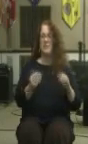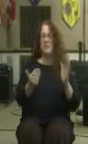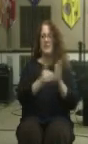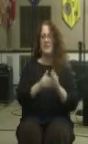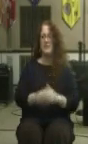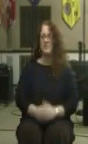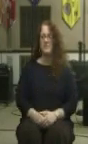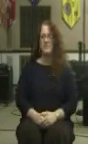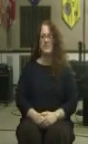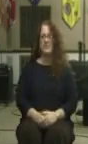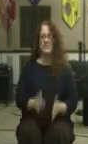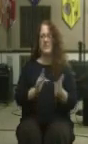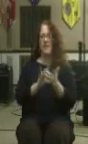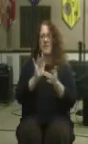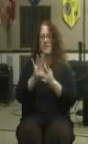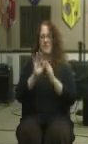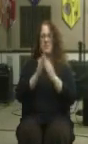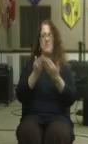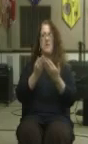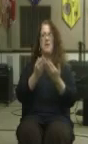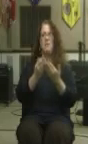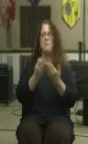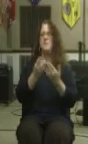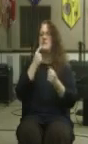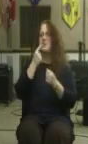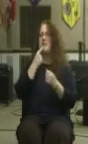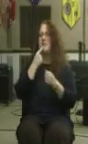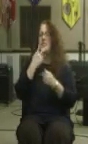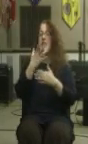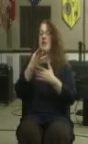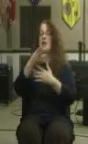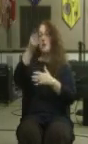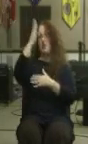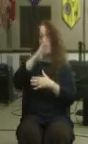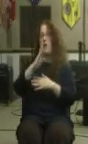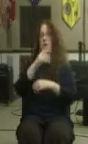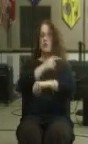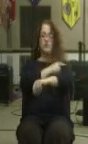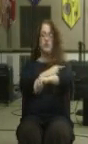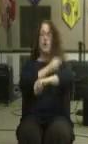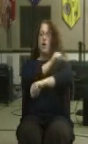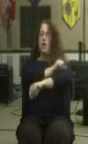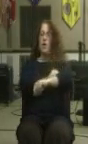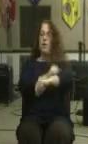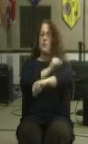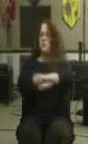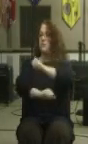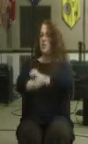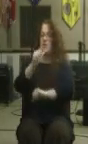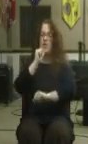It can happen again. And the Bible says that God's arms are not cut off.